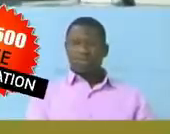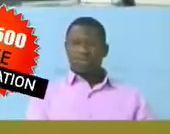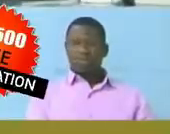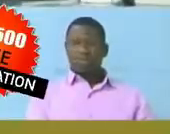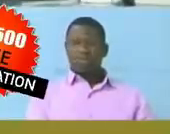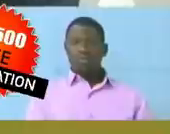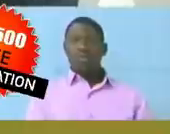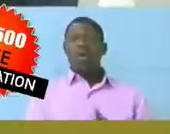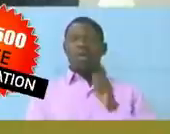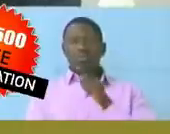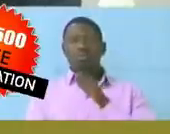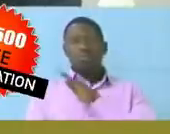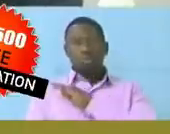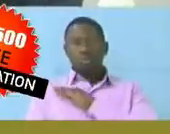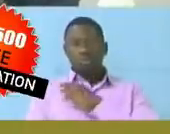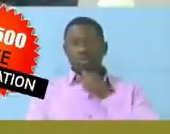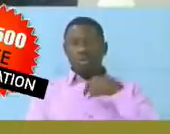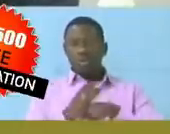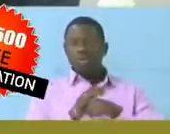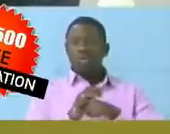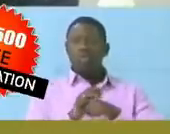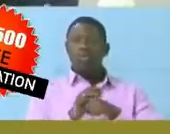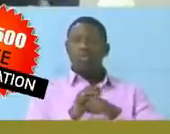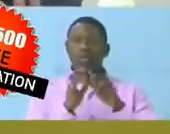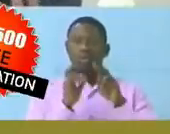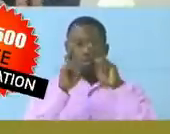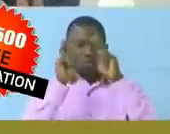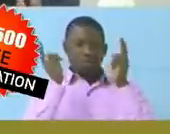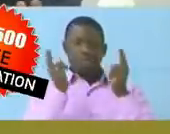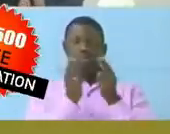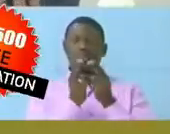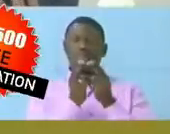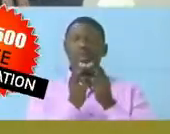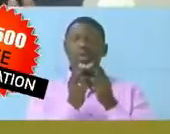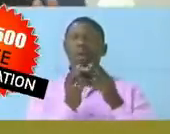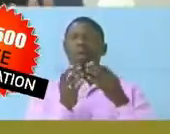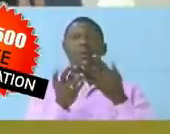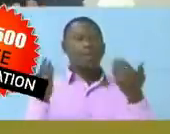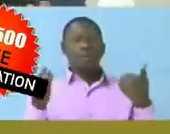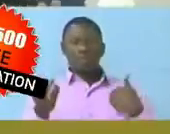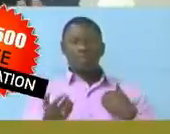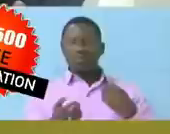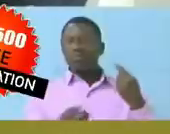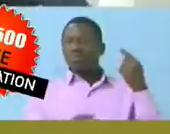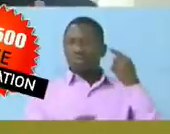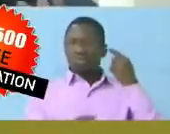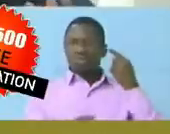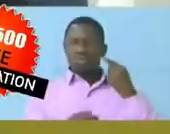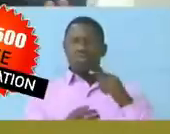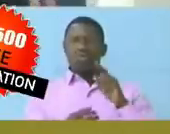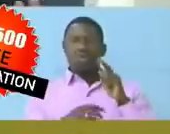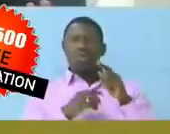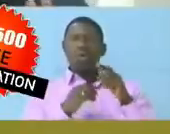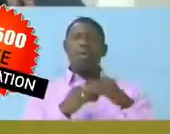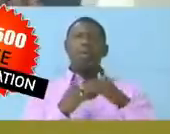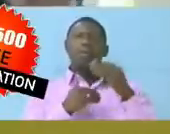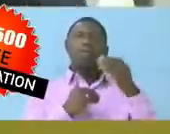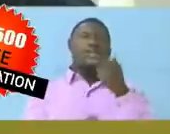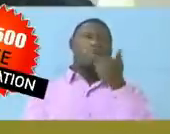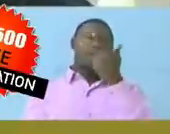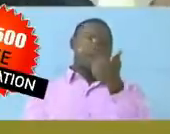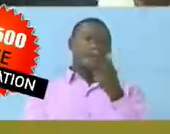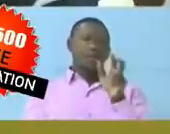But it was also in the public domain that over more than 8 West